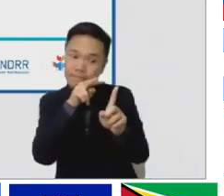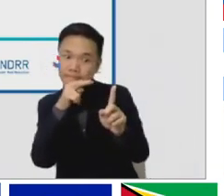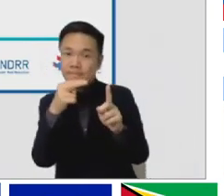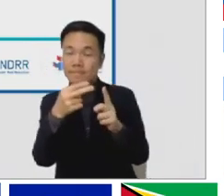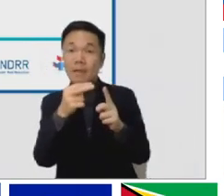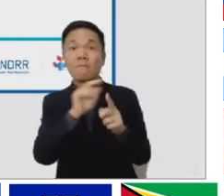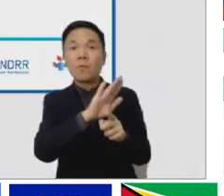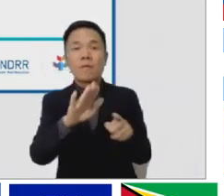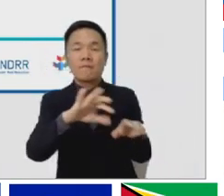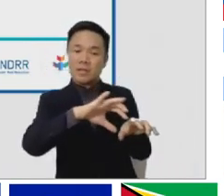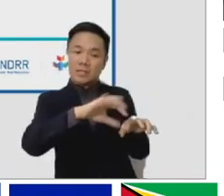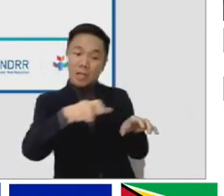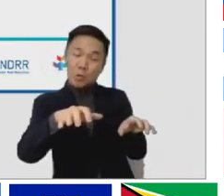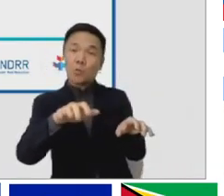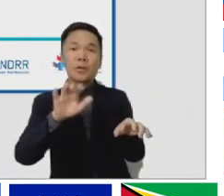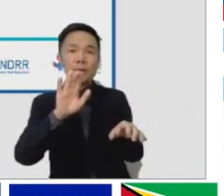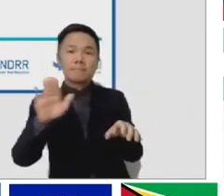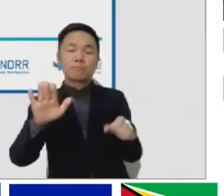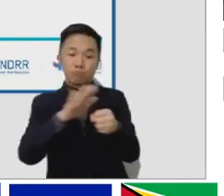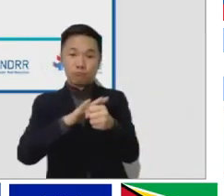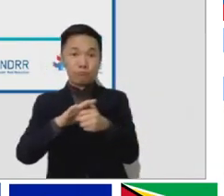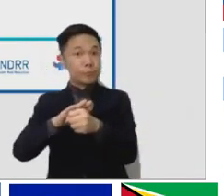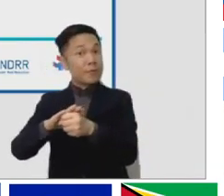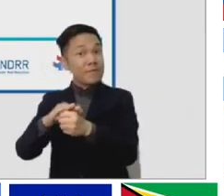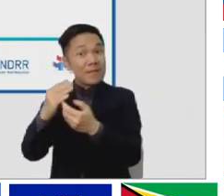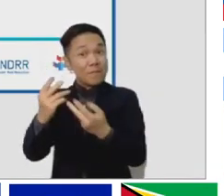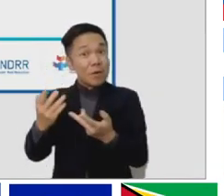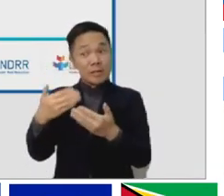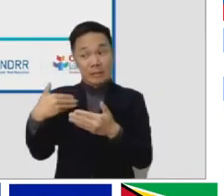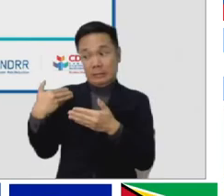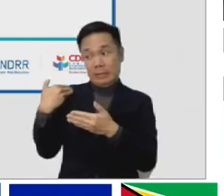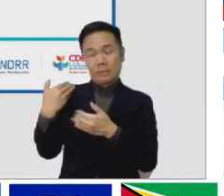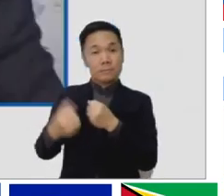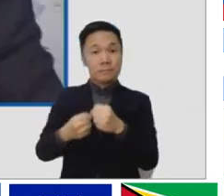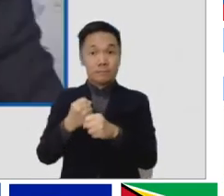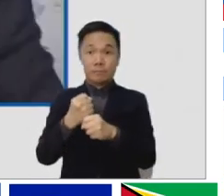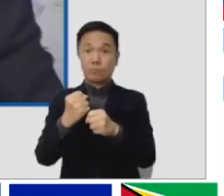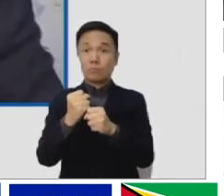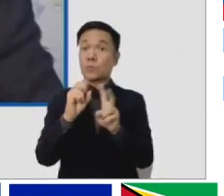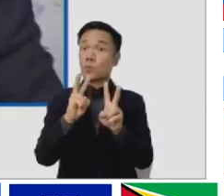regional aspects of the 2020 season. Thank you very much.